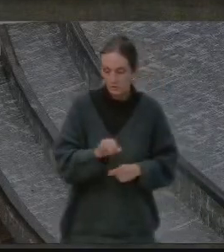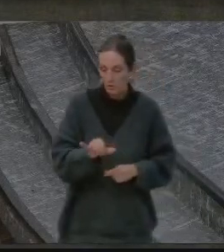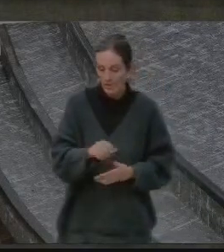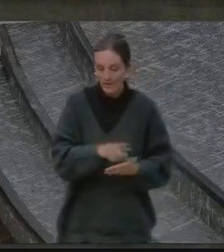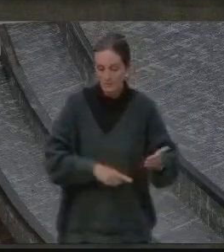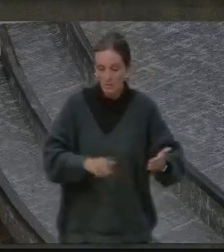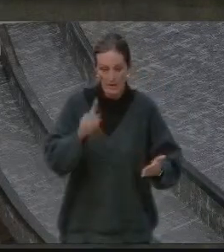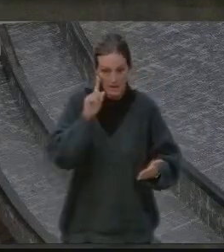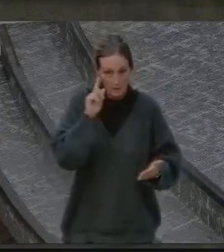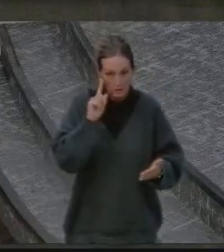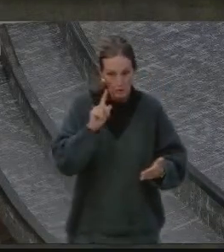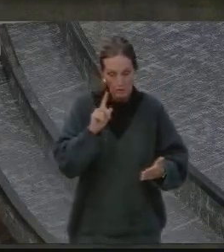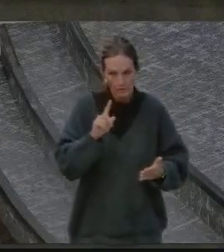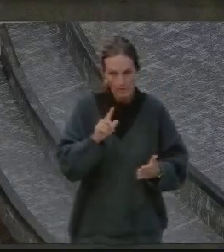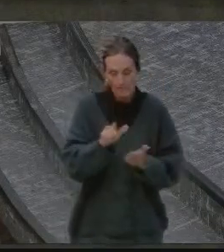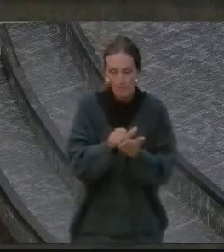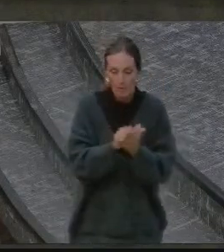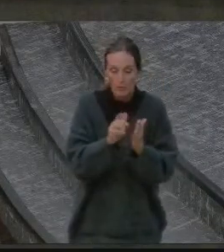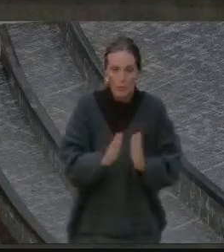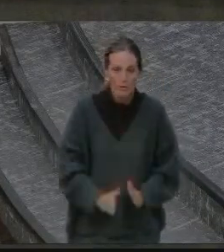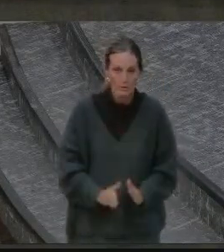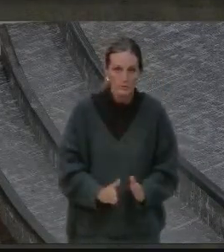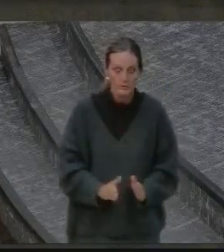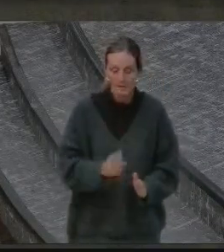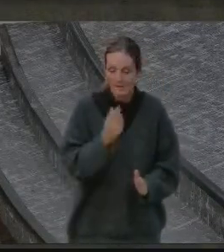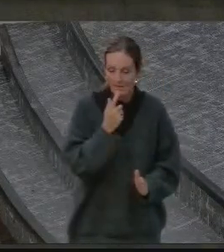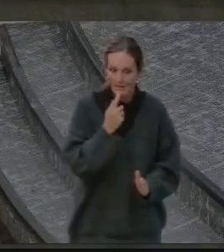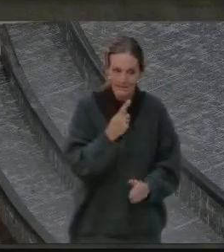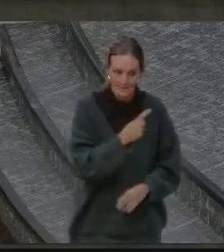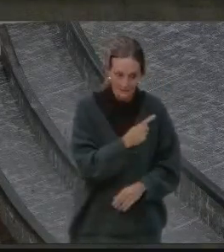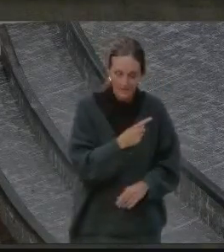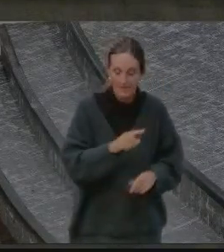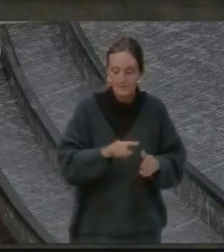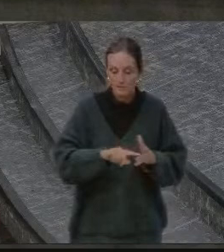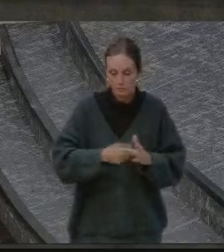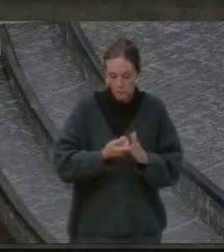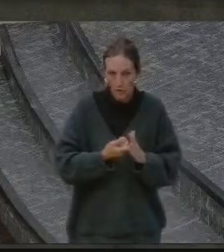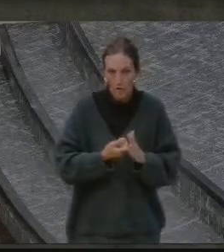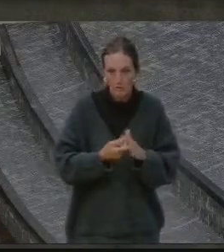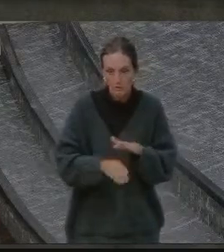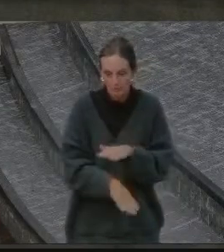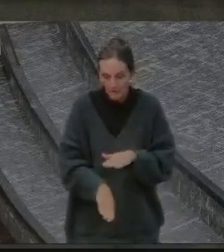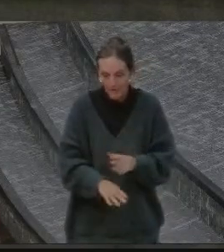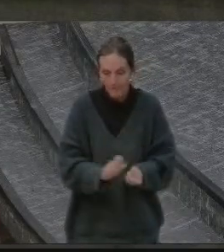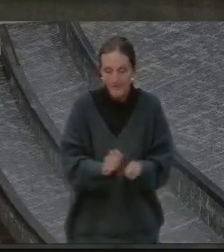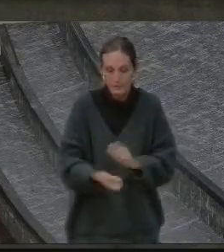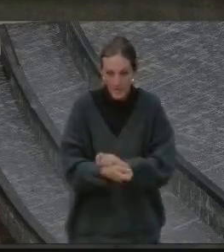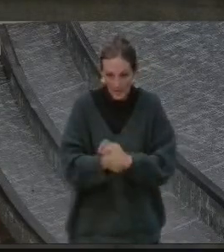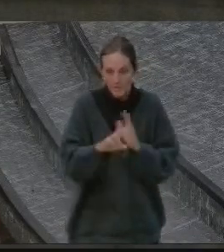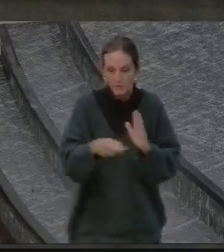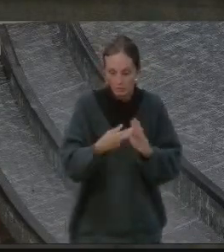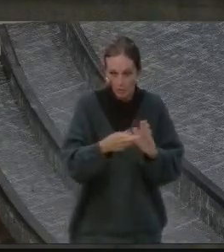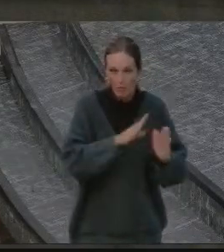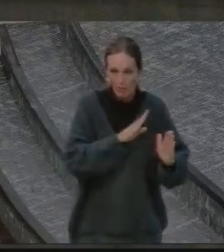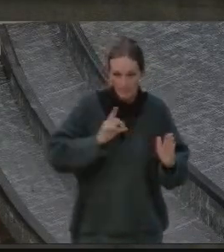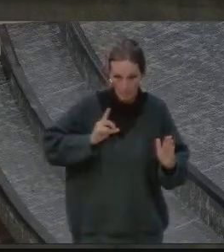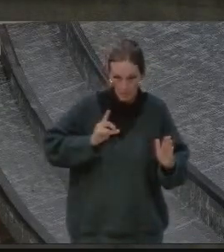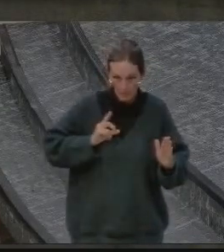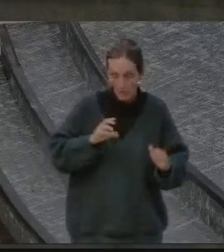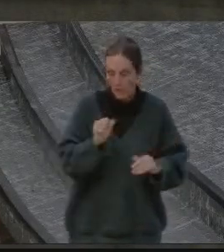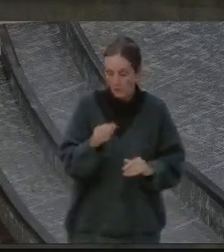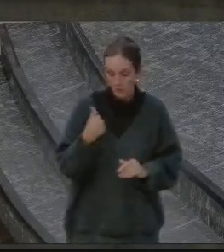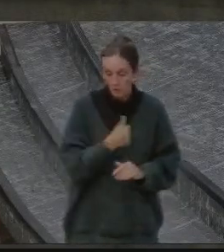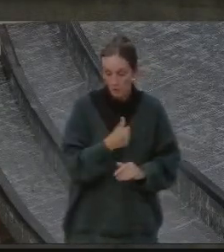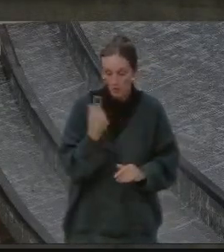on the staff, is they were saying this starts to fundamentally change the role of the board. And so while we've always